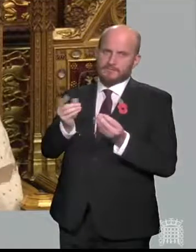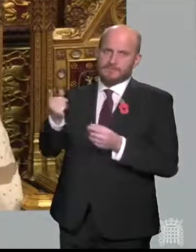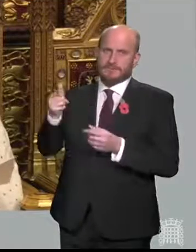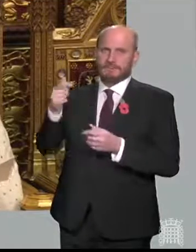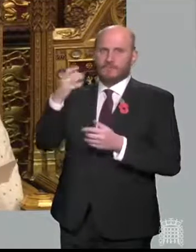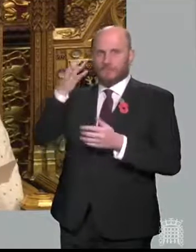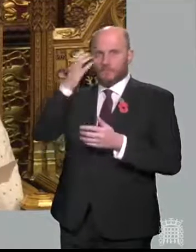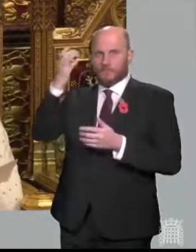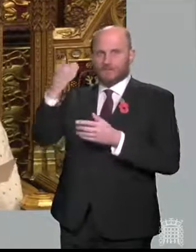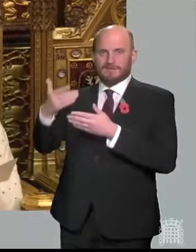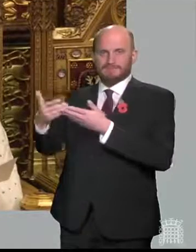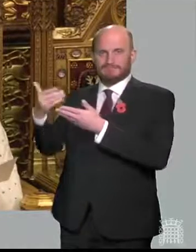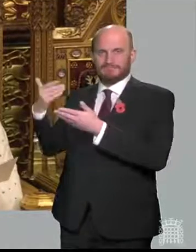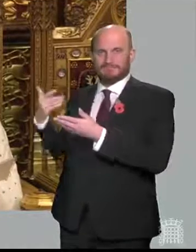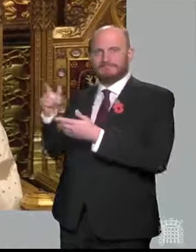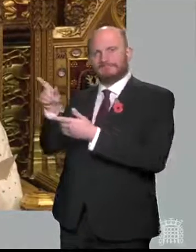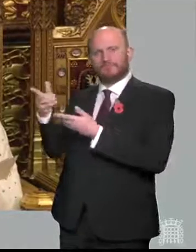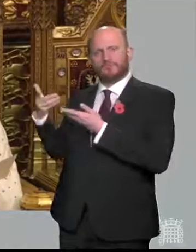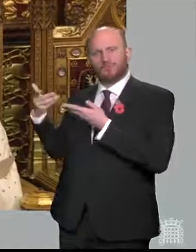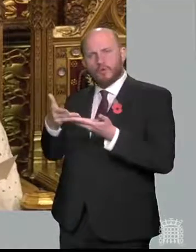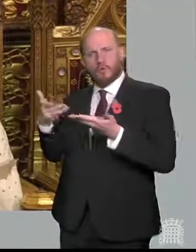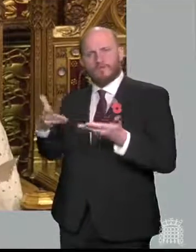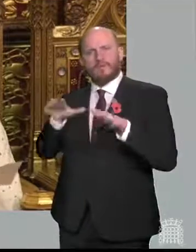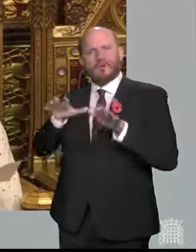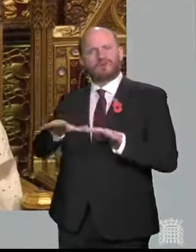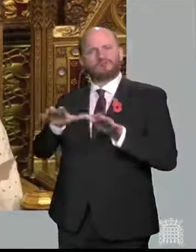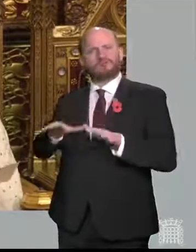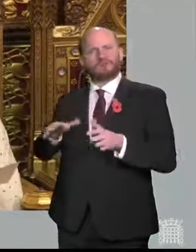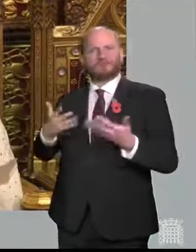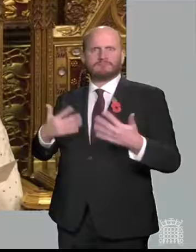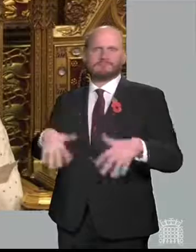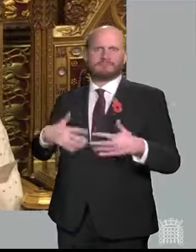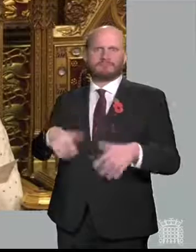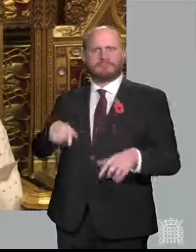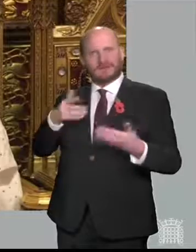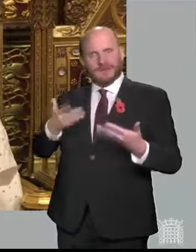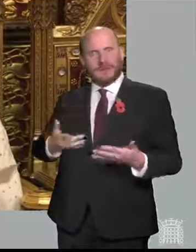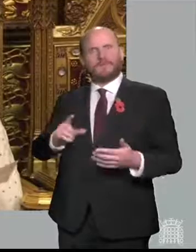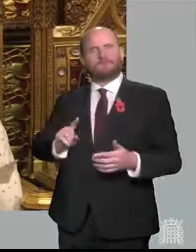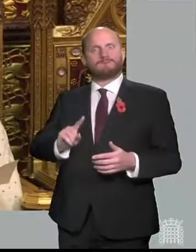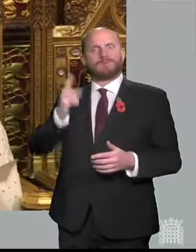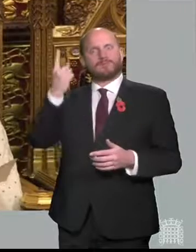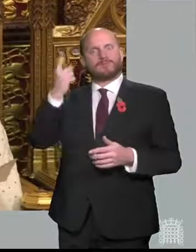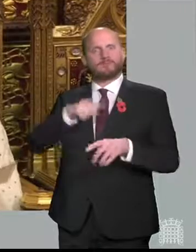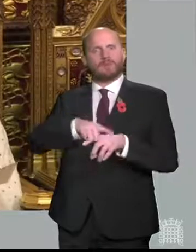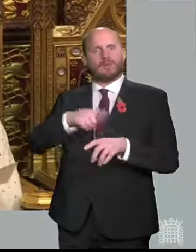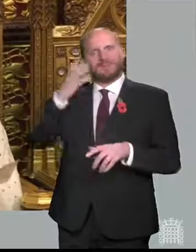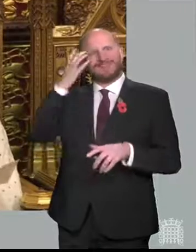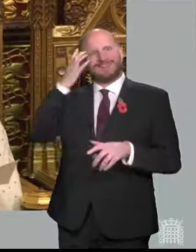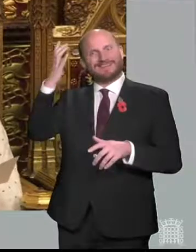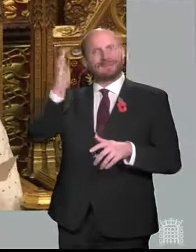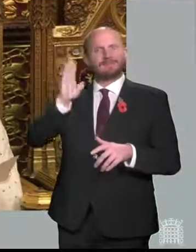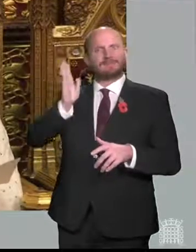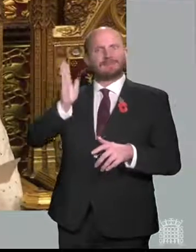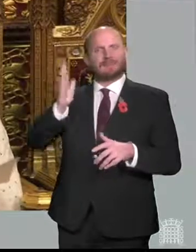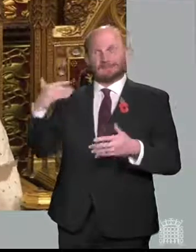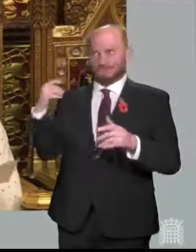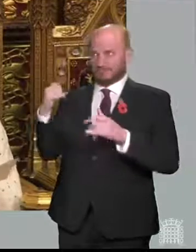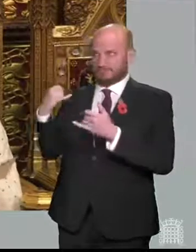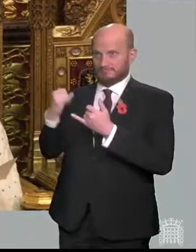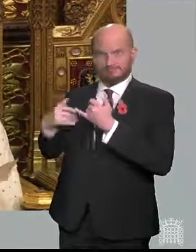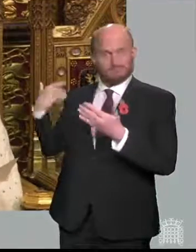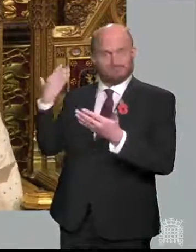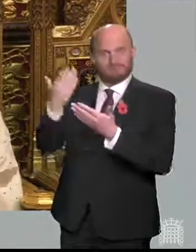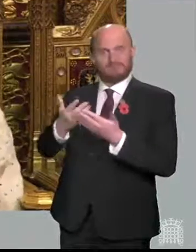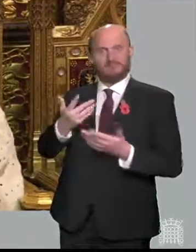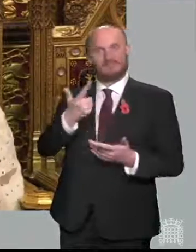Queen, that I deliver this, the first King's speech in over 70 years. The impact